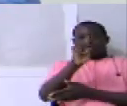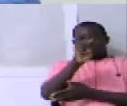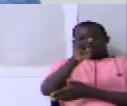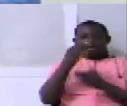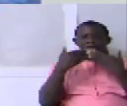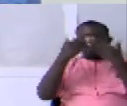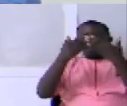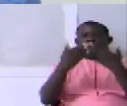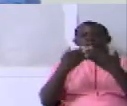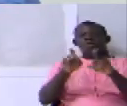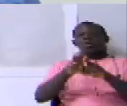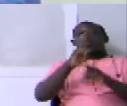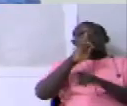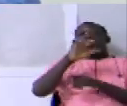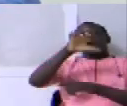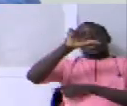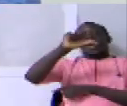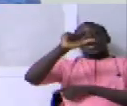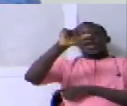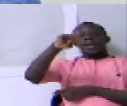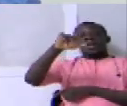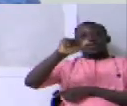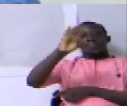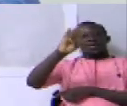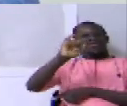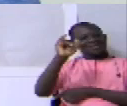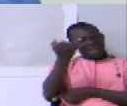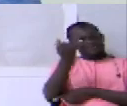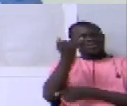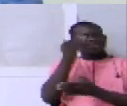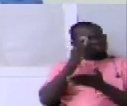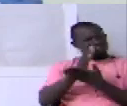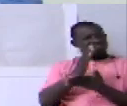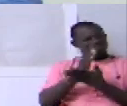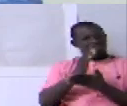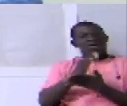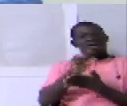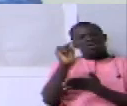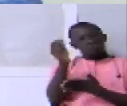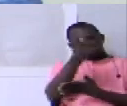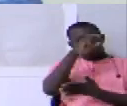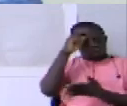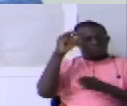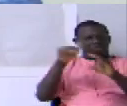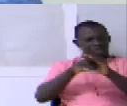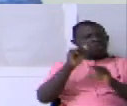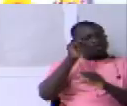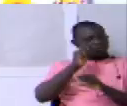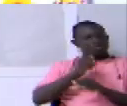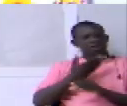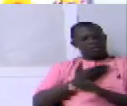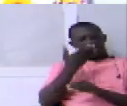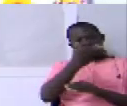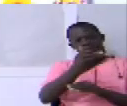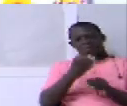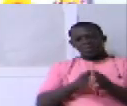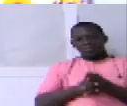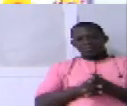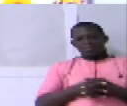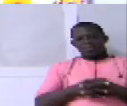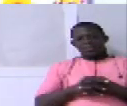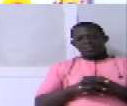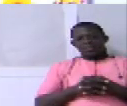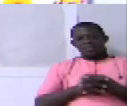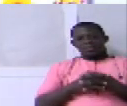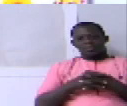by Anabi, yes, indeed the recruits were used? Woto silang foisa al bambandi ko tonya annabi mem foye